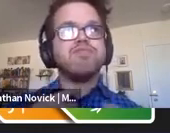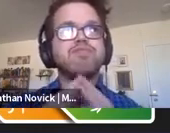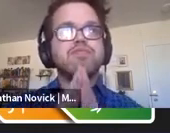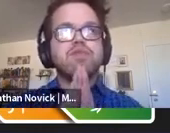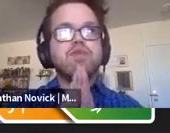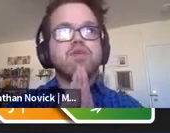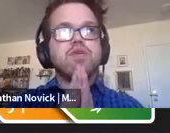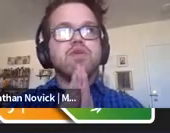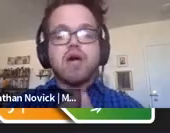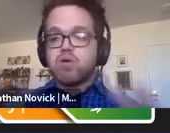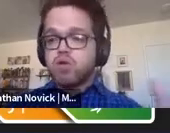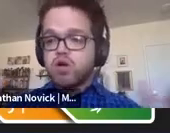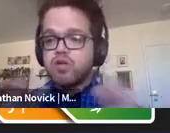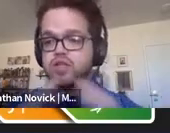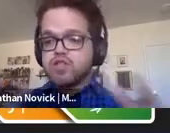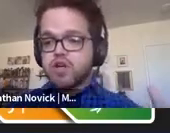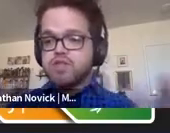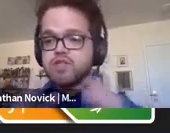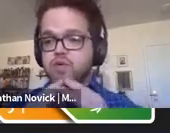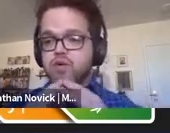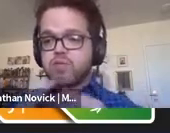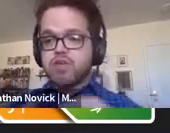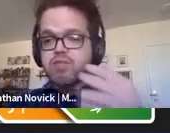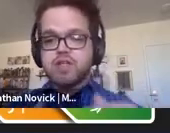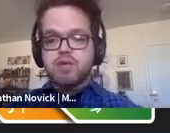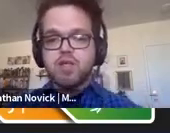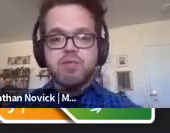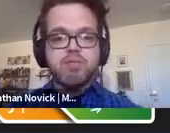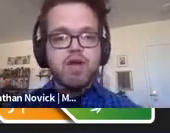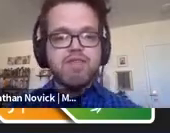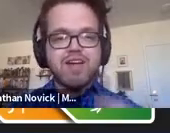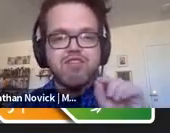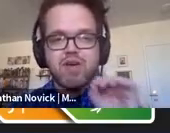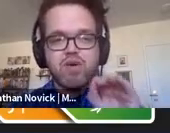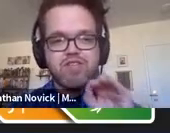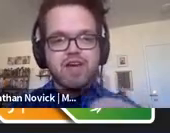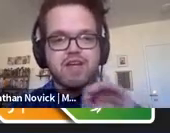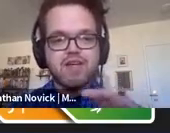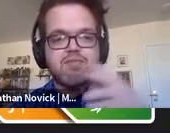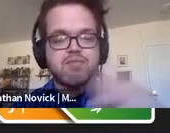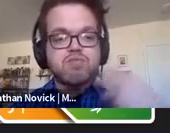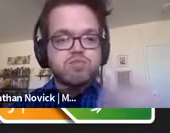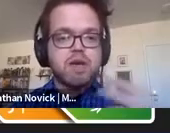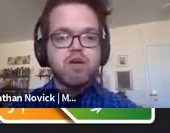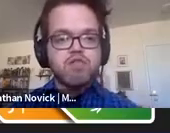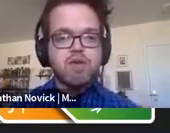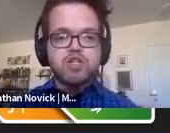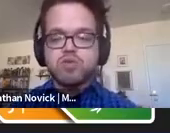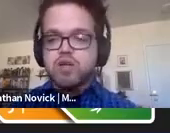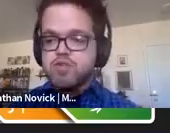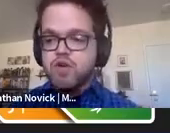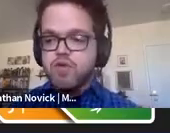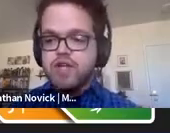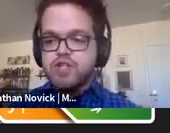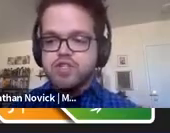how long you need the service for, because it might double up. If I could just get one second, I can spout off some